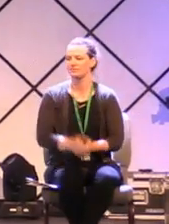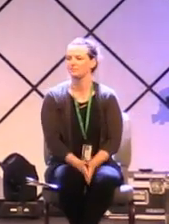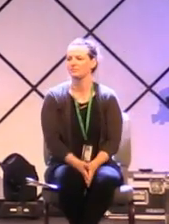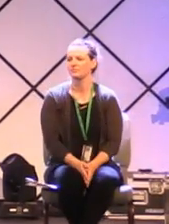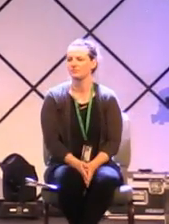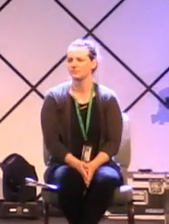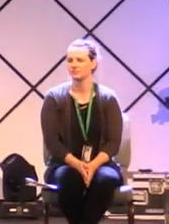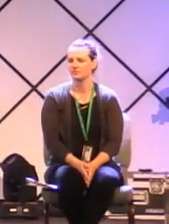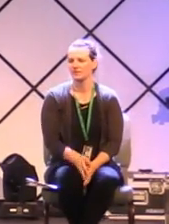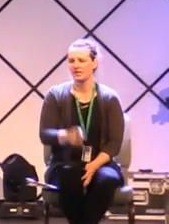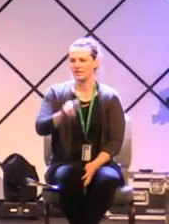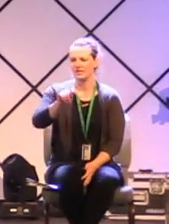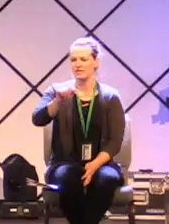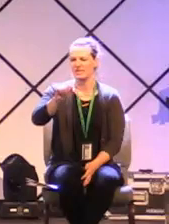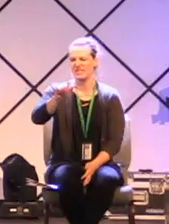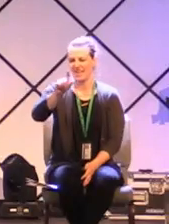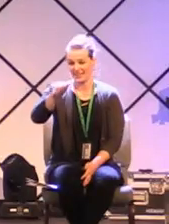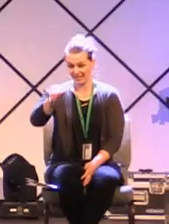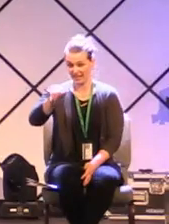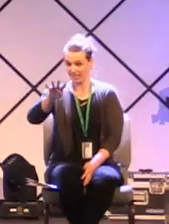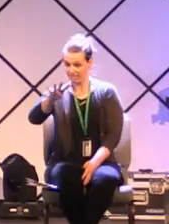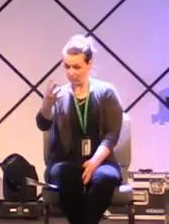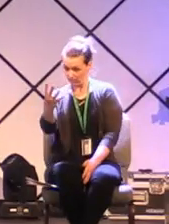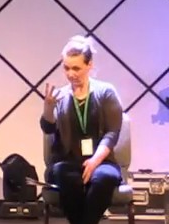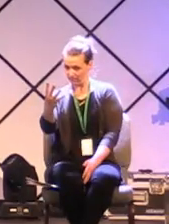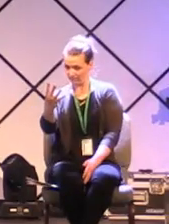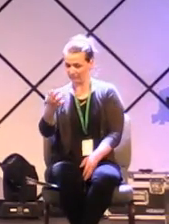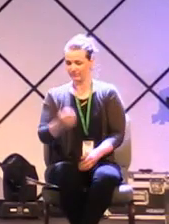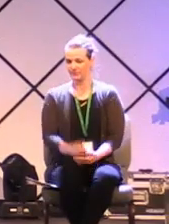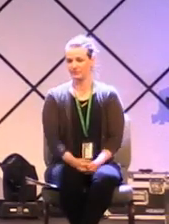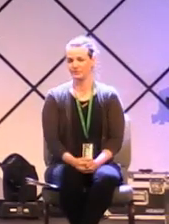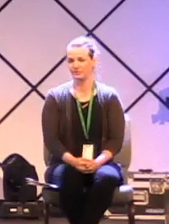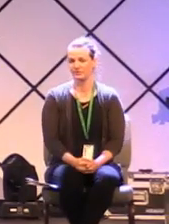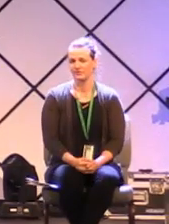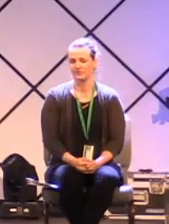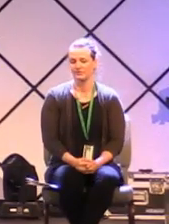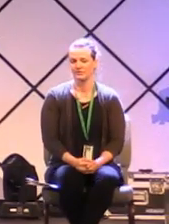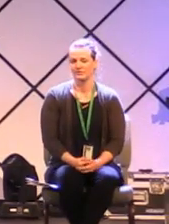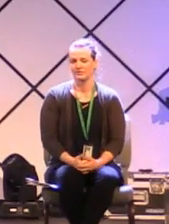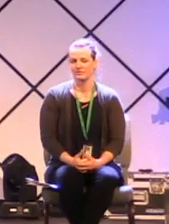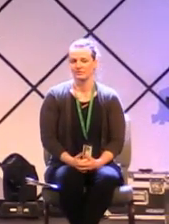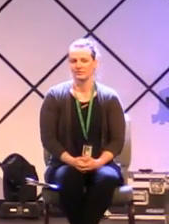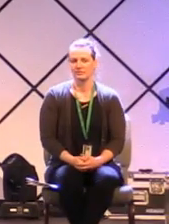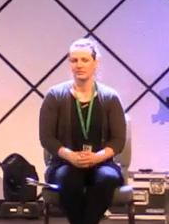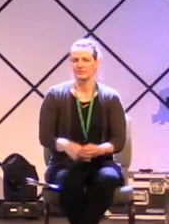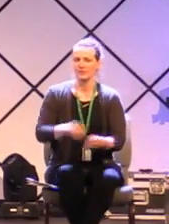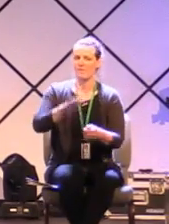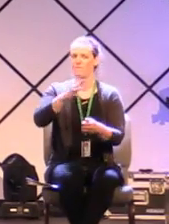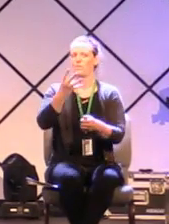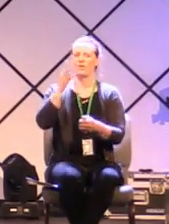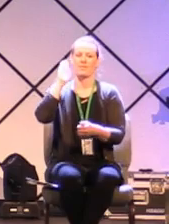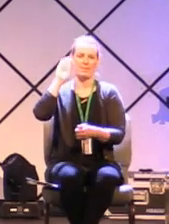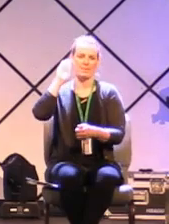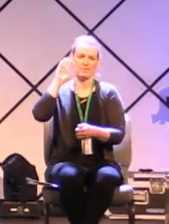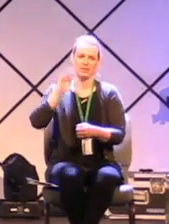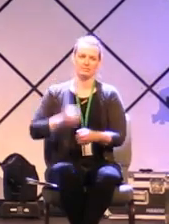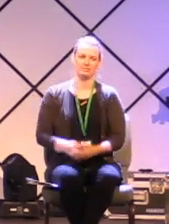Next, we have Tally the fourth, raised by Paul and Mia Takakawa of Sacramento, California, their fourth puppy.